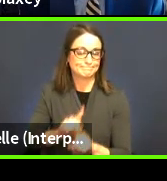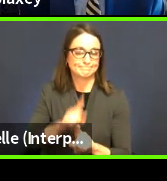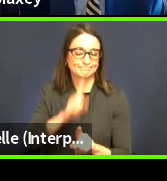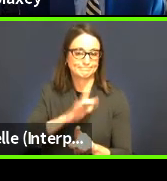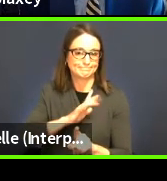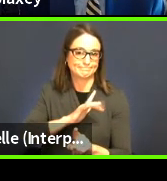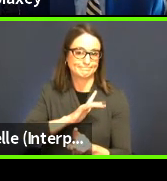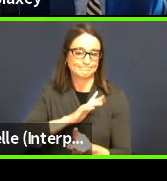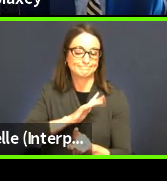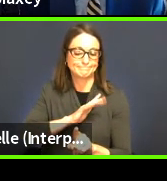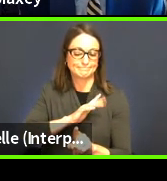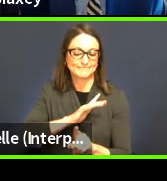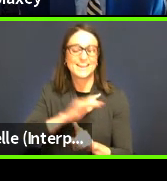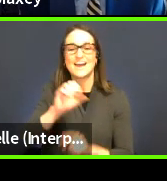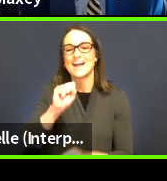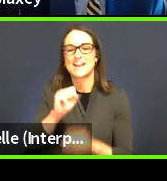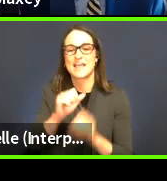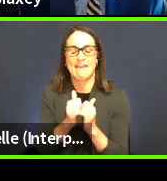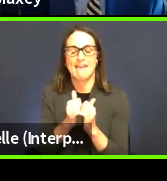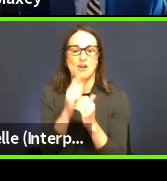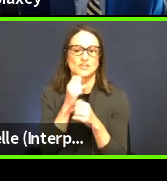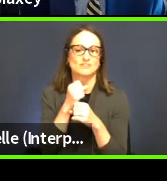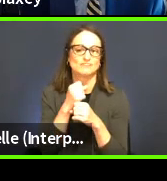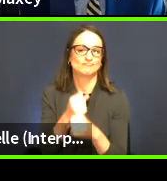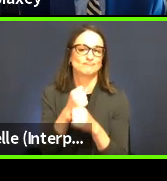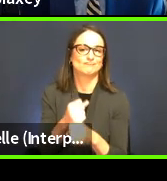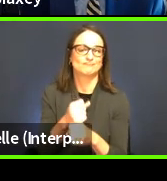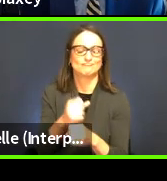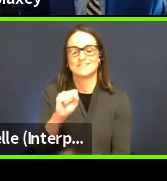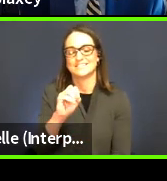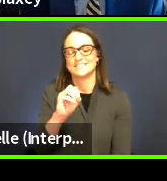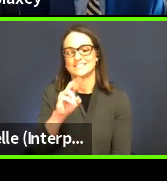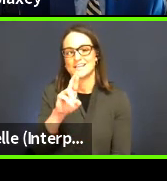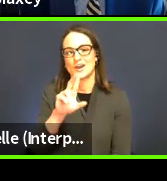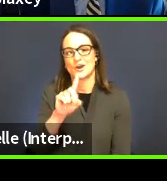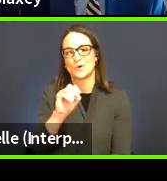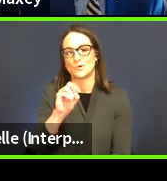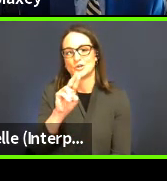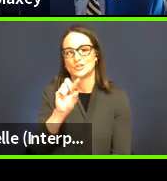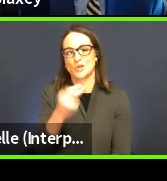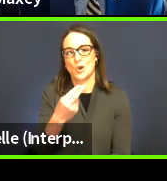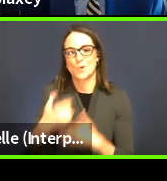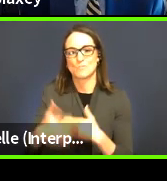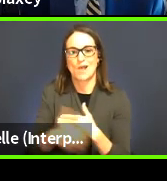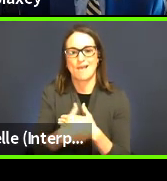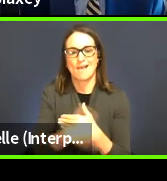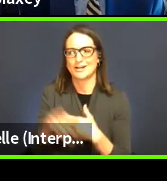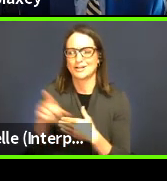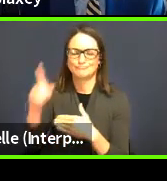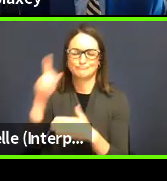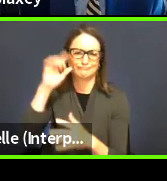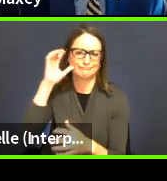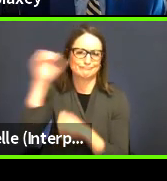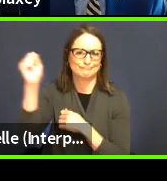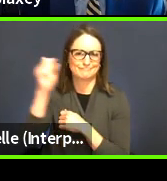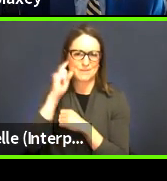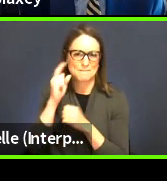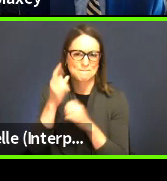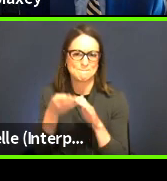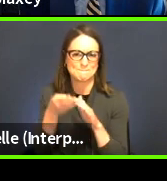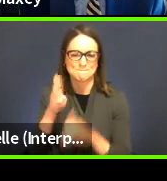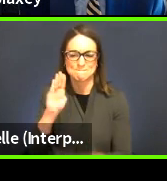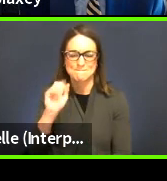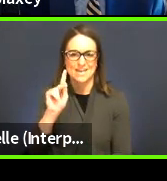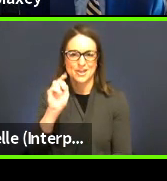of sourdough bread baking. And I'm grateful to be his mentee, and he's truly a fantastic baker. So Stan, I